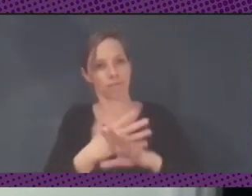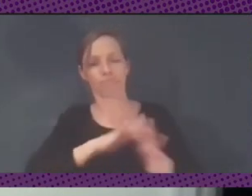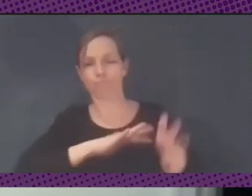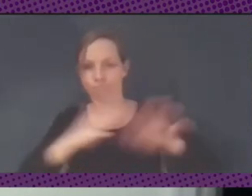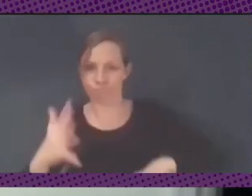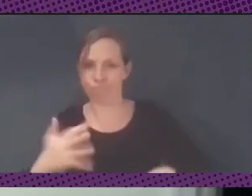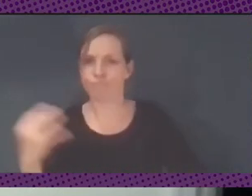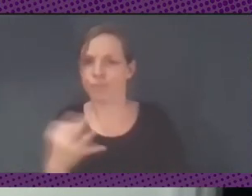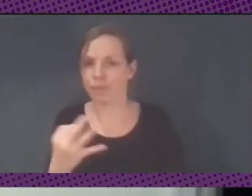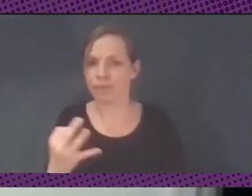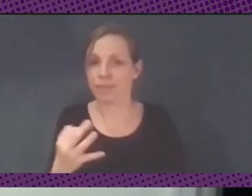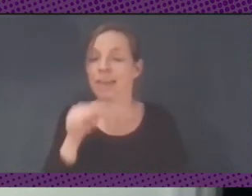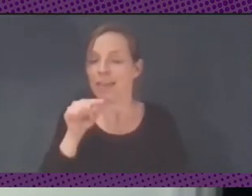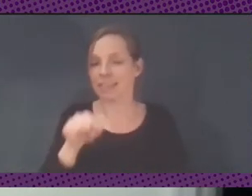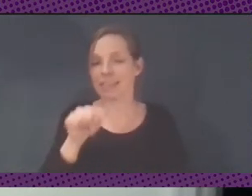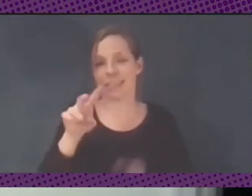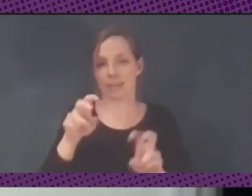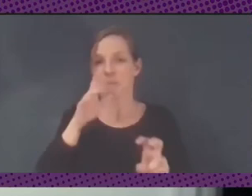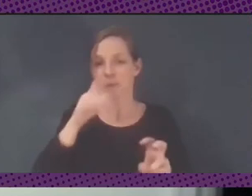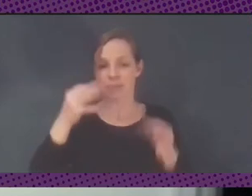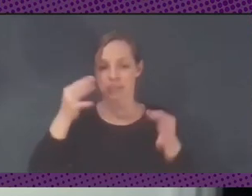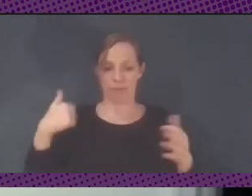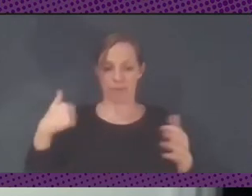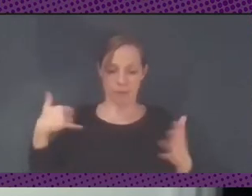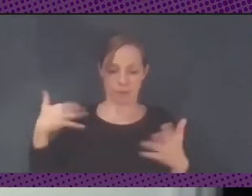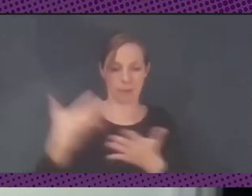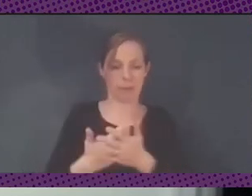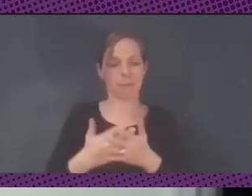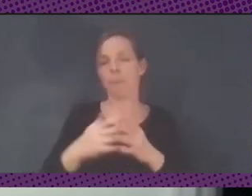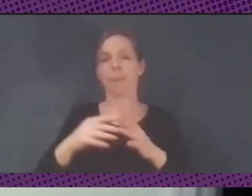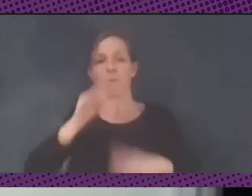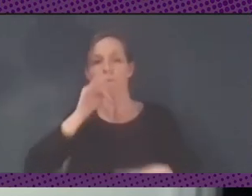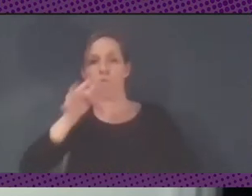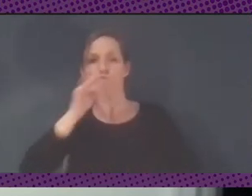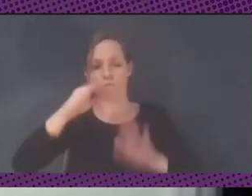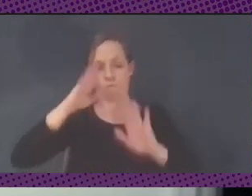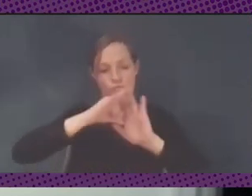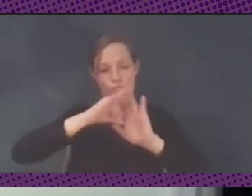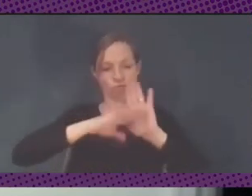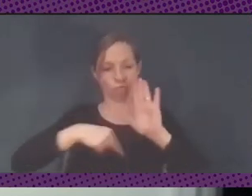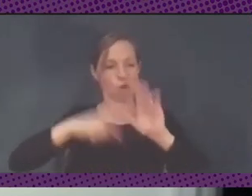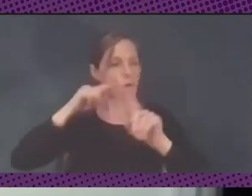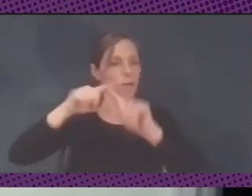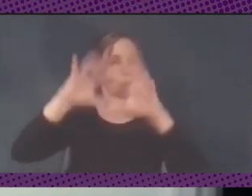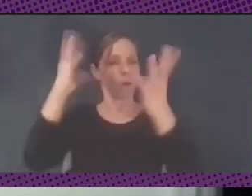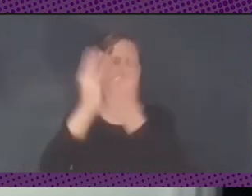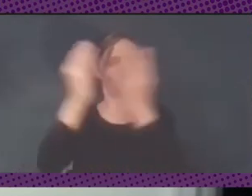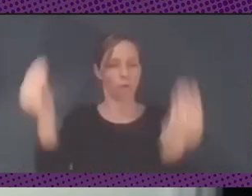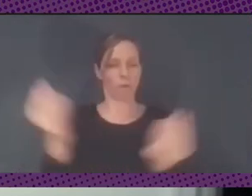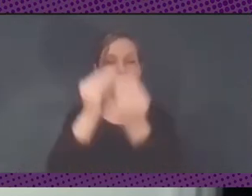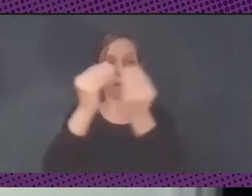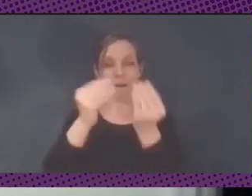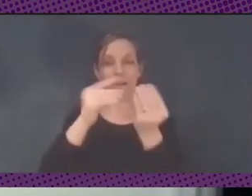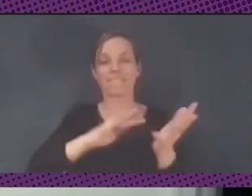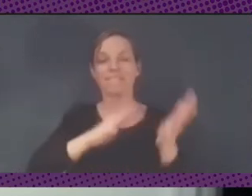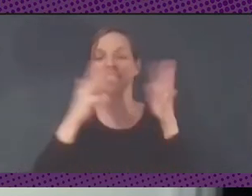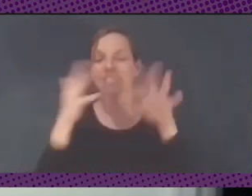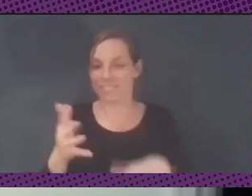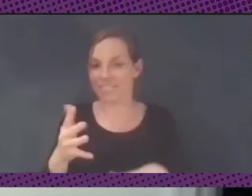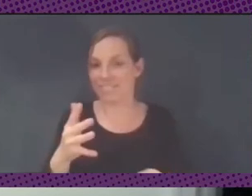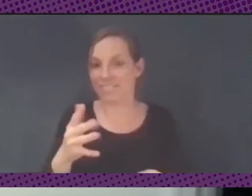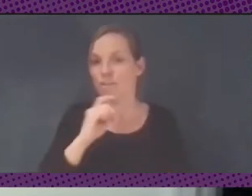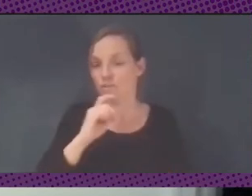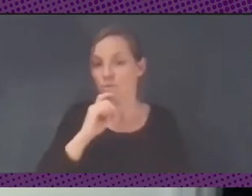vision of a better world, but it also requires you to have the institutional and technical capacity to deliver on this vision.